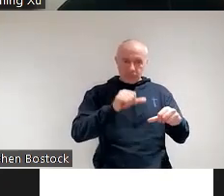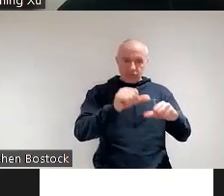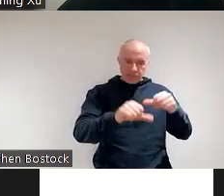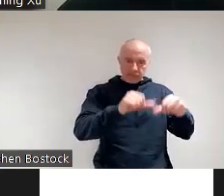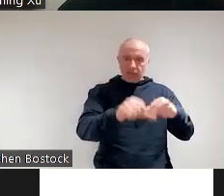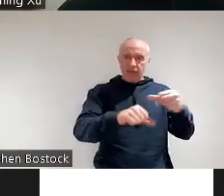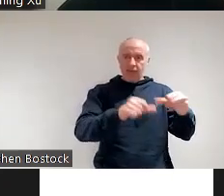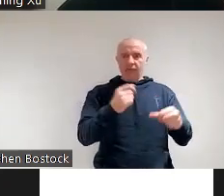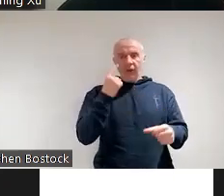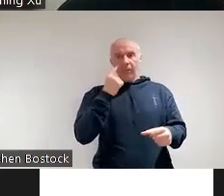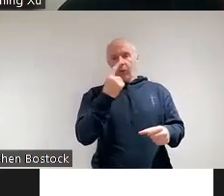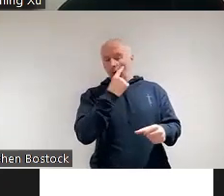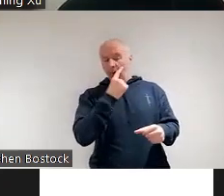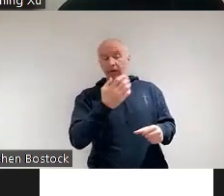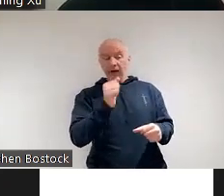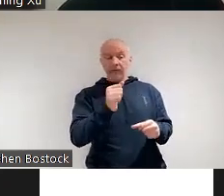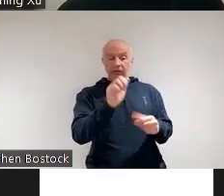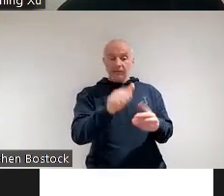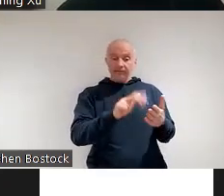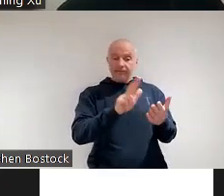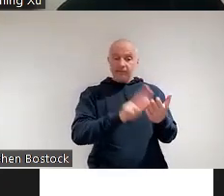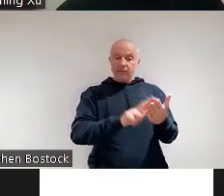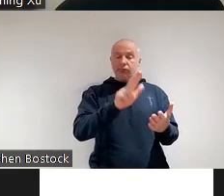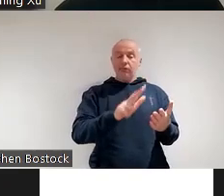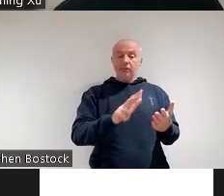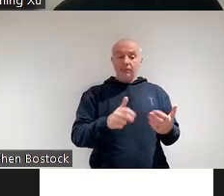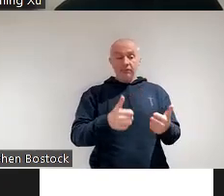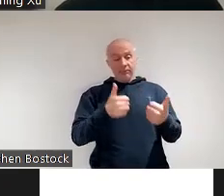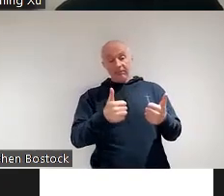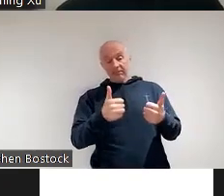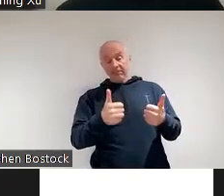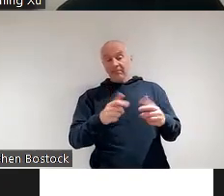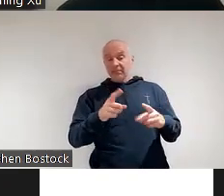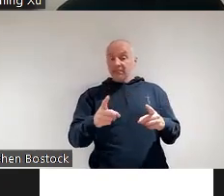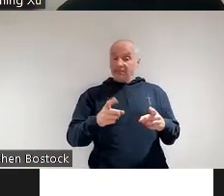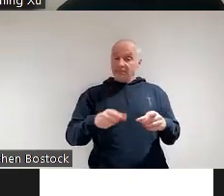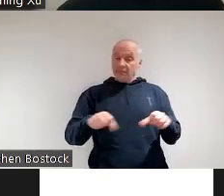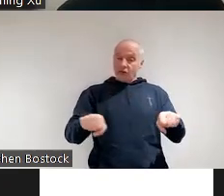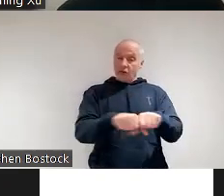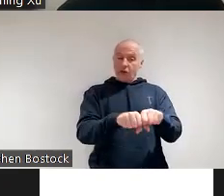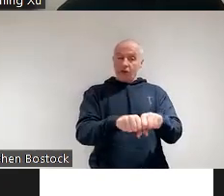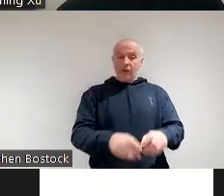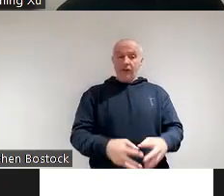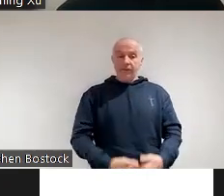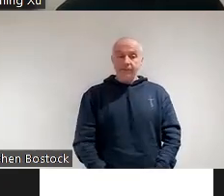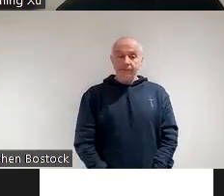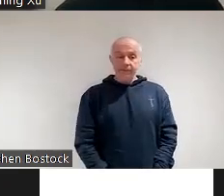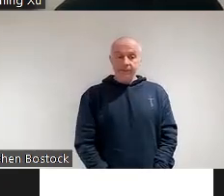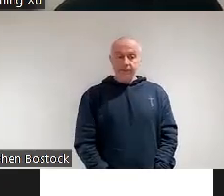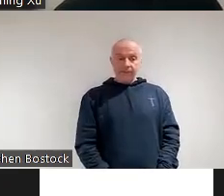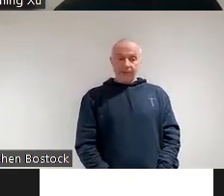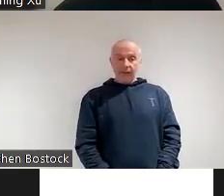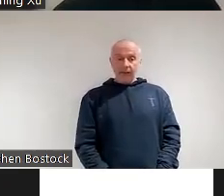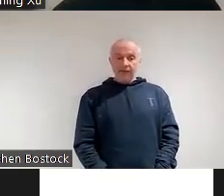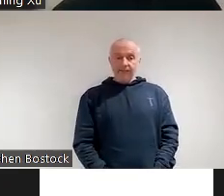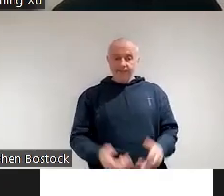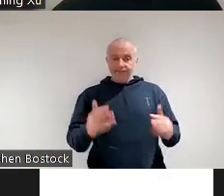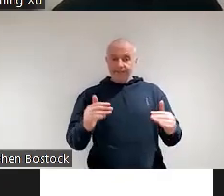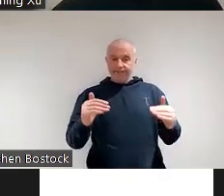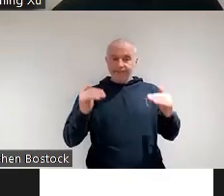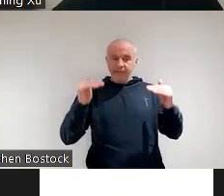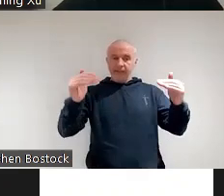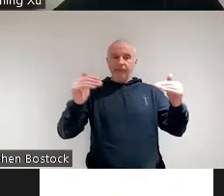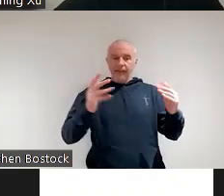have developed is actually with a good quality and high reliability. This page basically is about what they call it advanced test